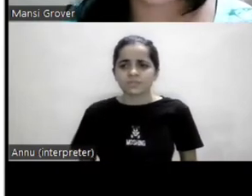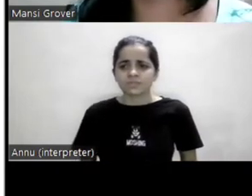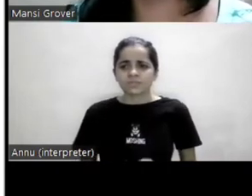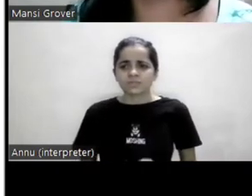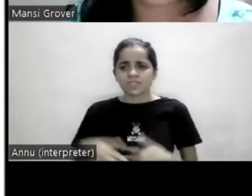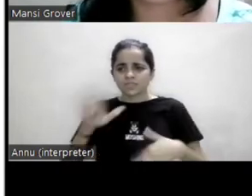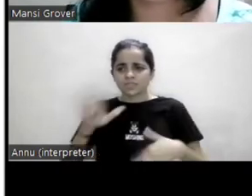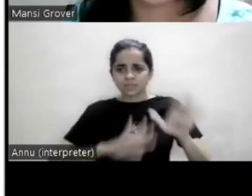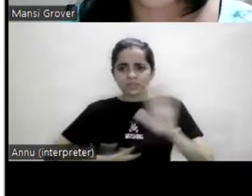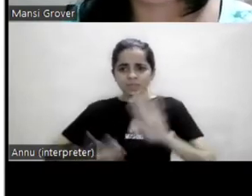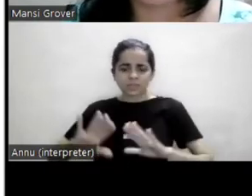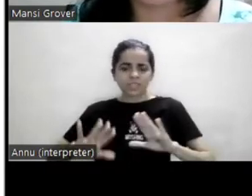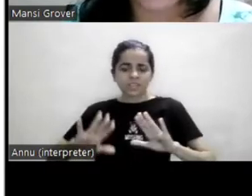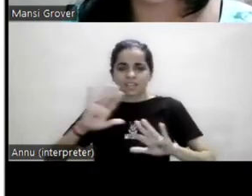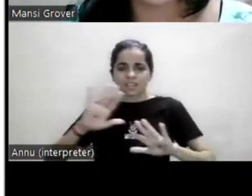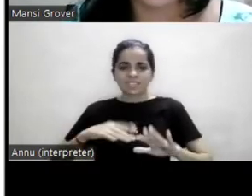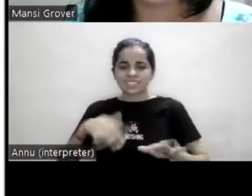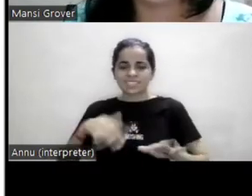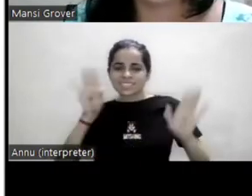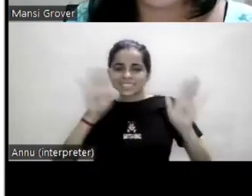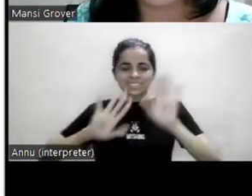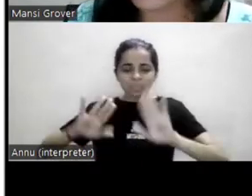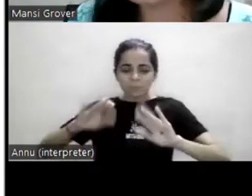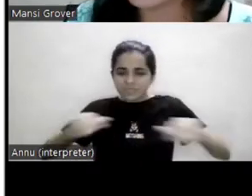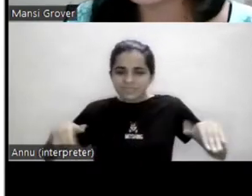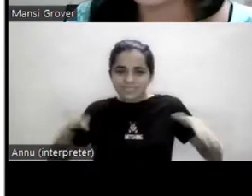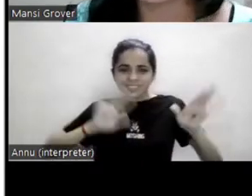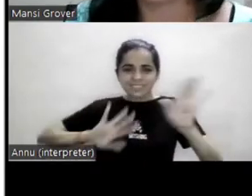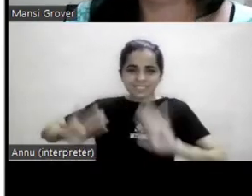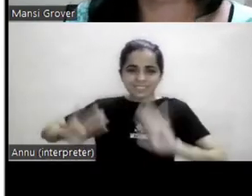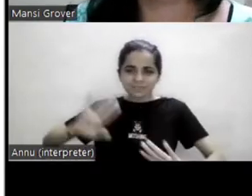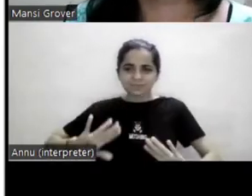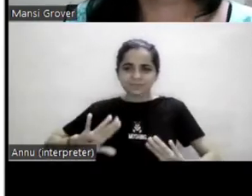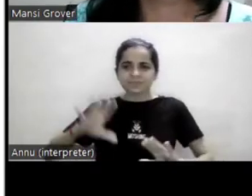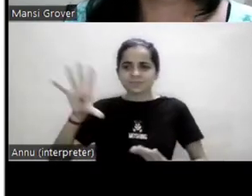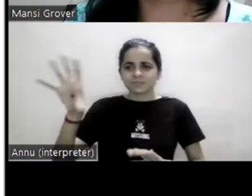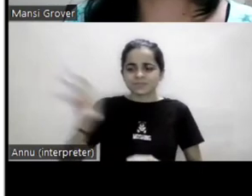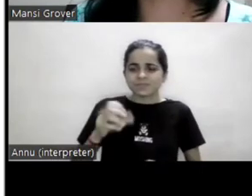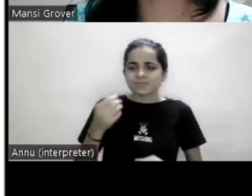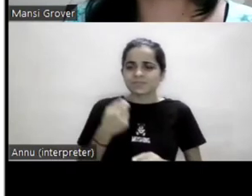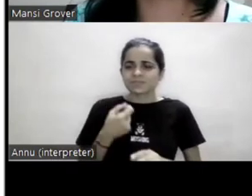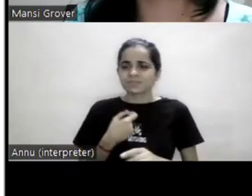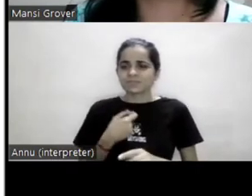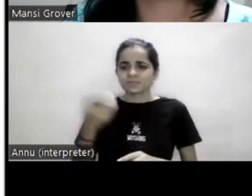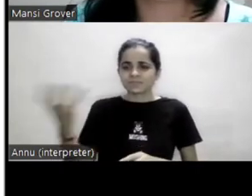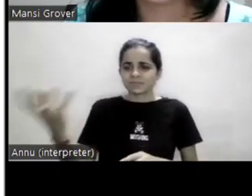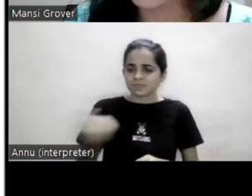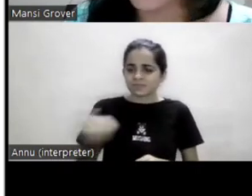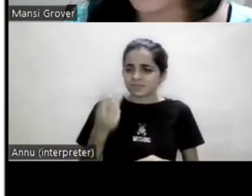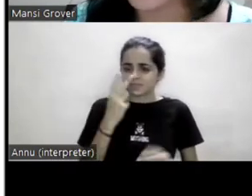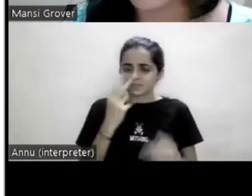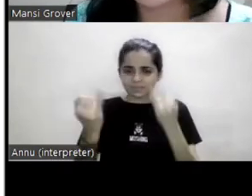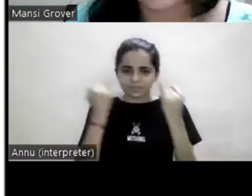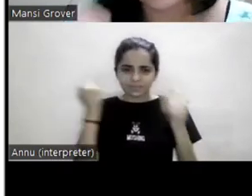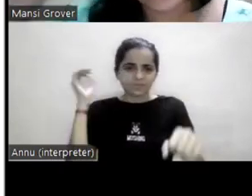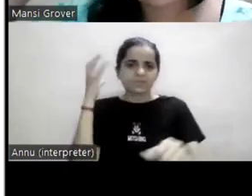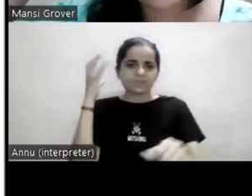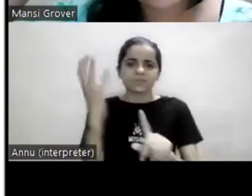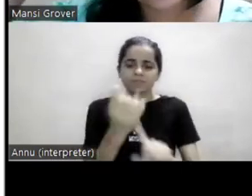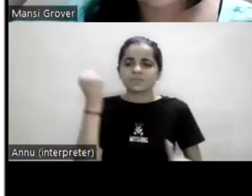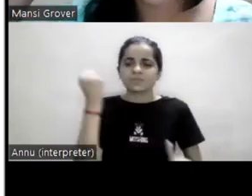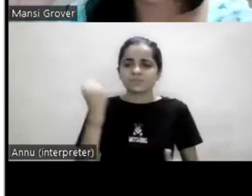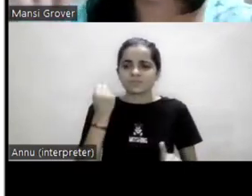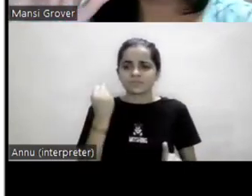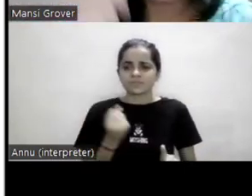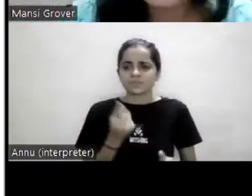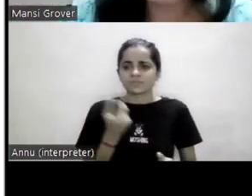animation cartoon that you can find on YouTube, and I found it, you know, it was very interesting to watch it, and I have